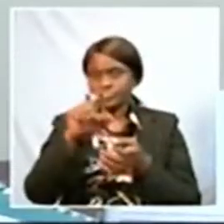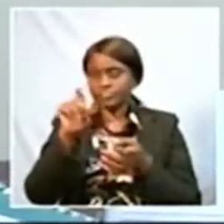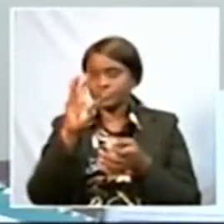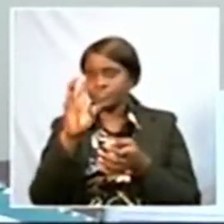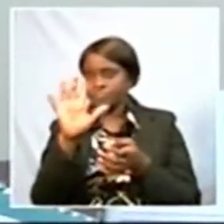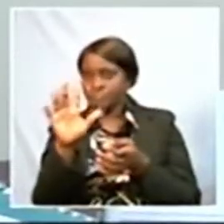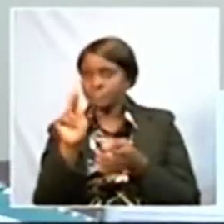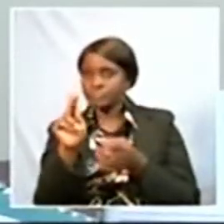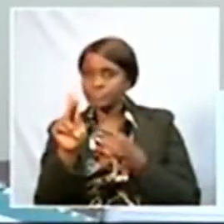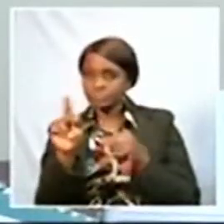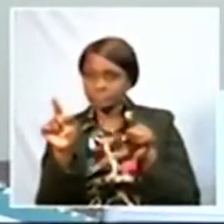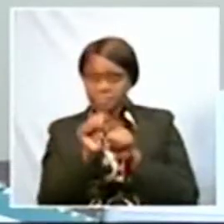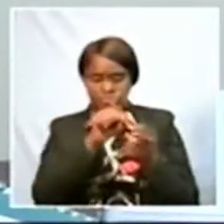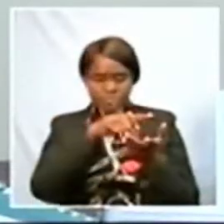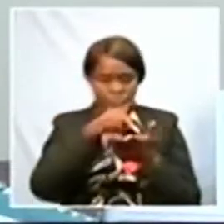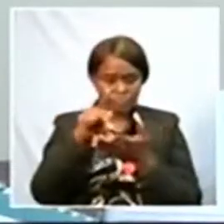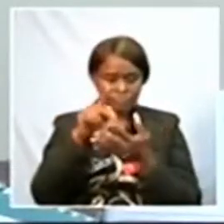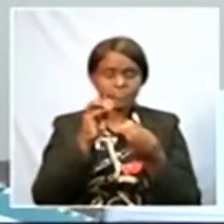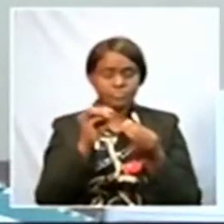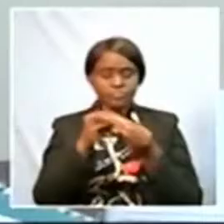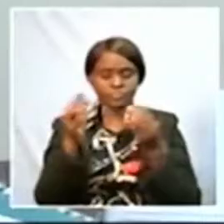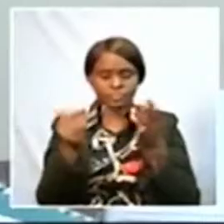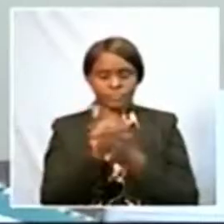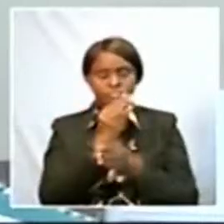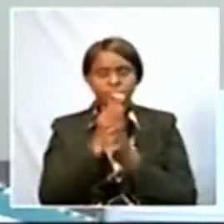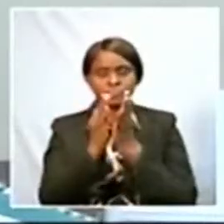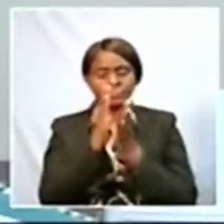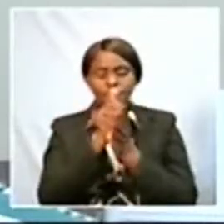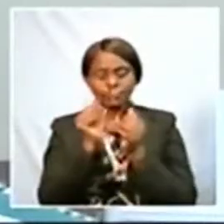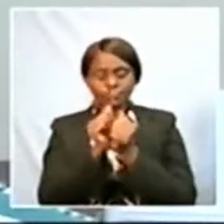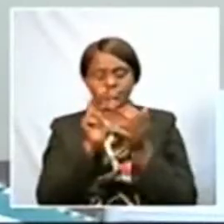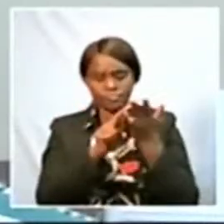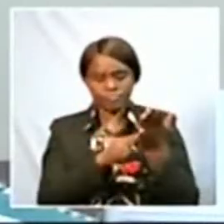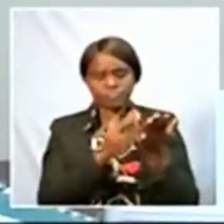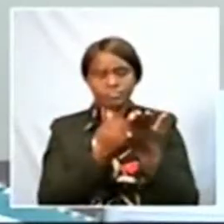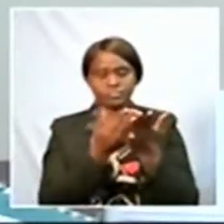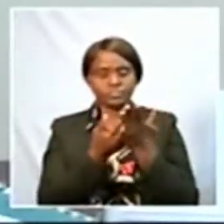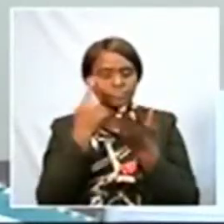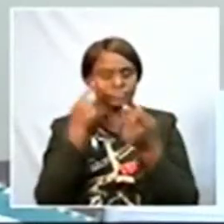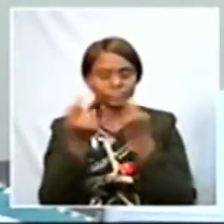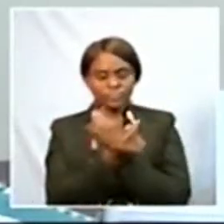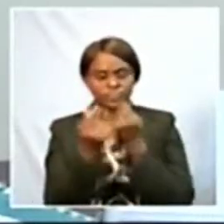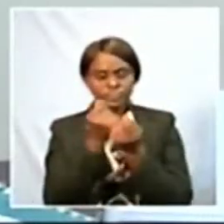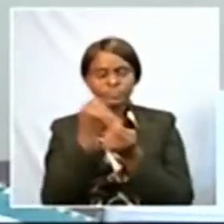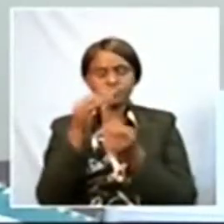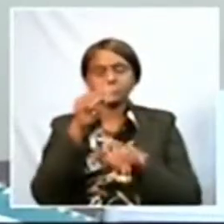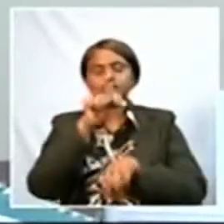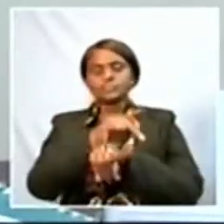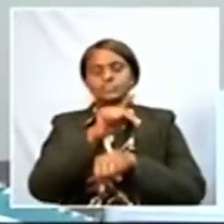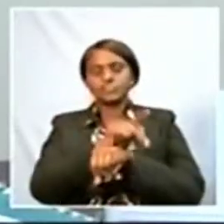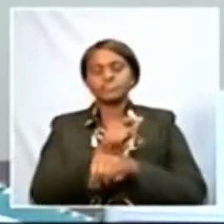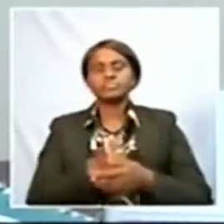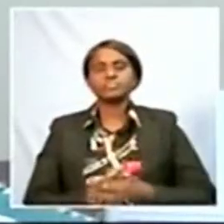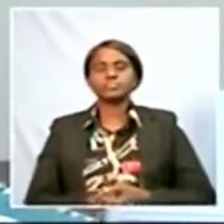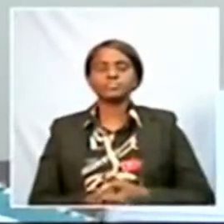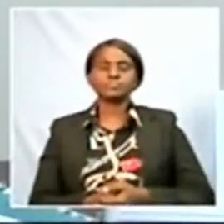35,165 kwacha, advance payment, the new contract, and the minute extract for the change of projects.